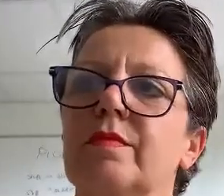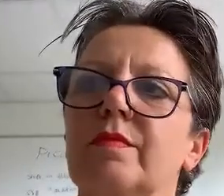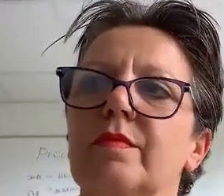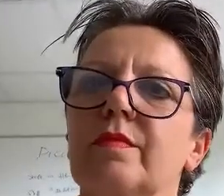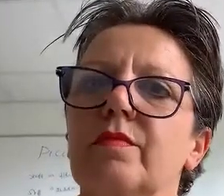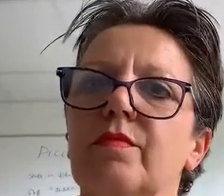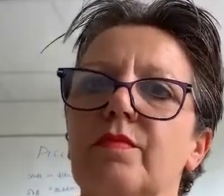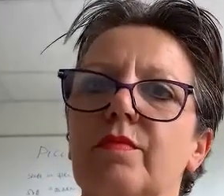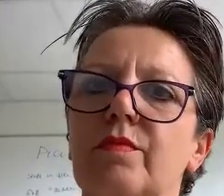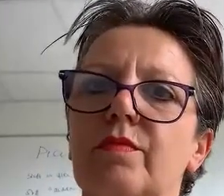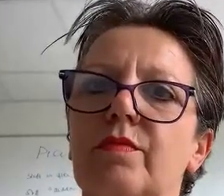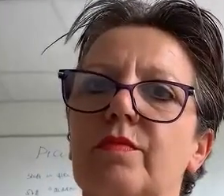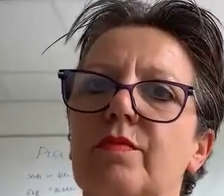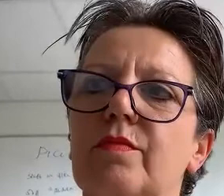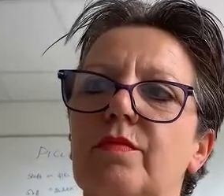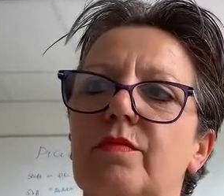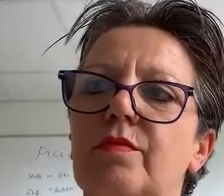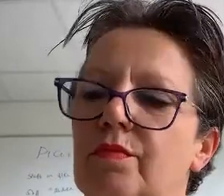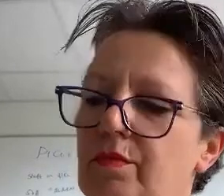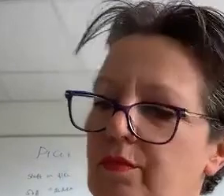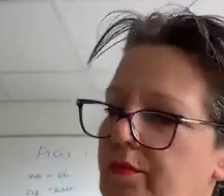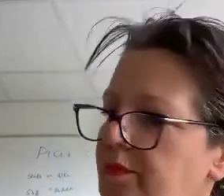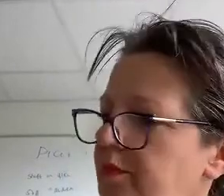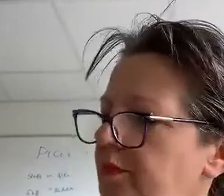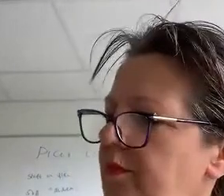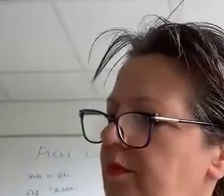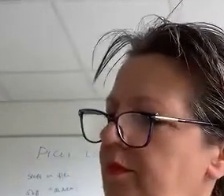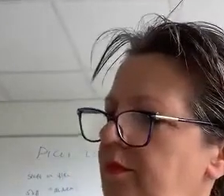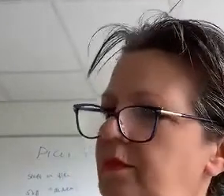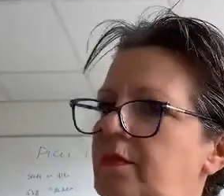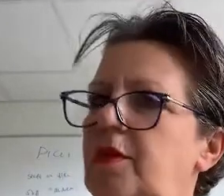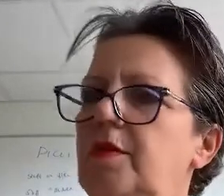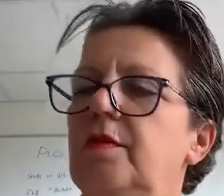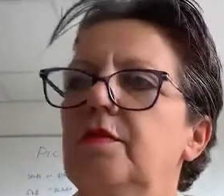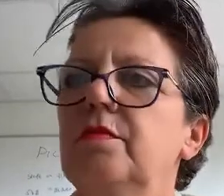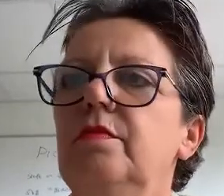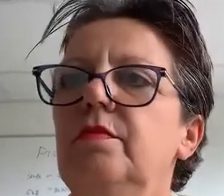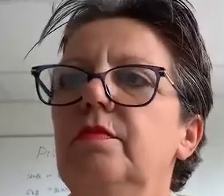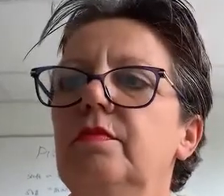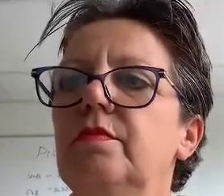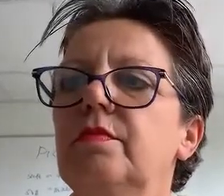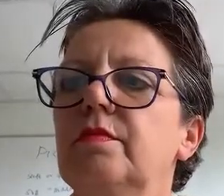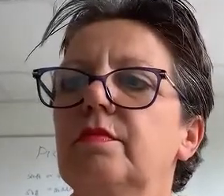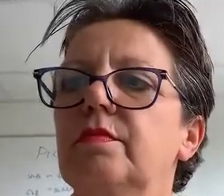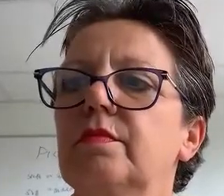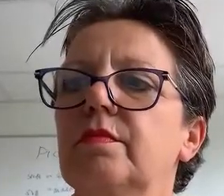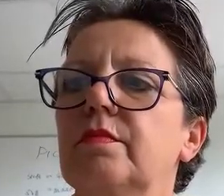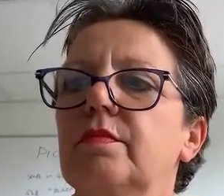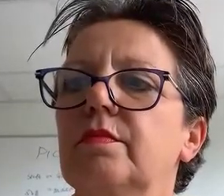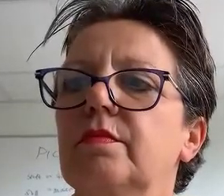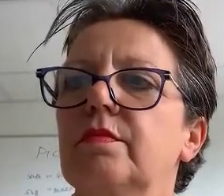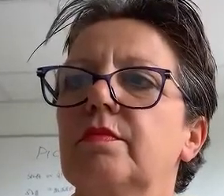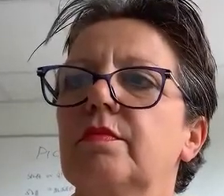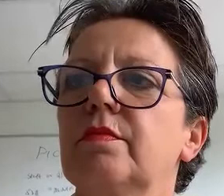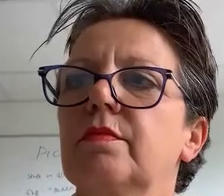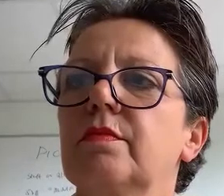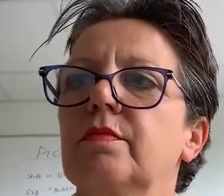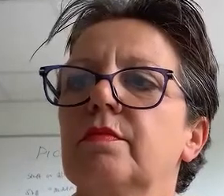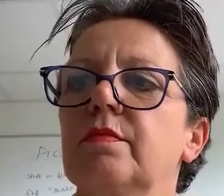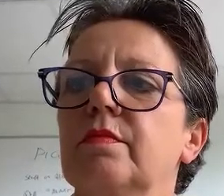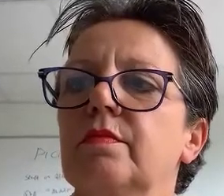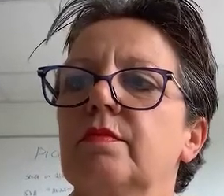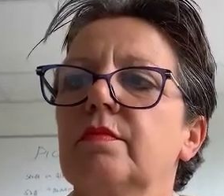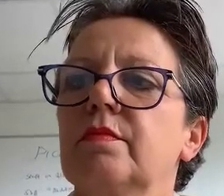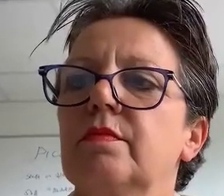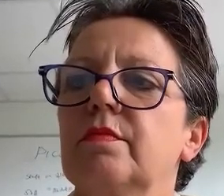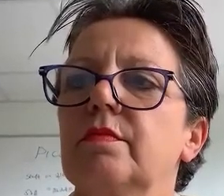problems and you can't hear, it's very likely, unfortunately, that we can't do very much, that you'll just need to log off and then just sign back in